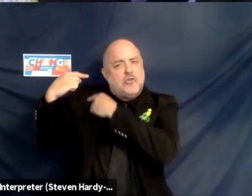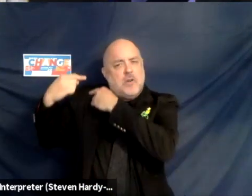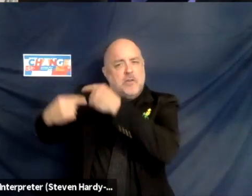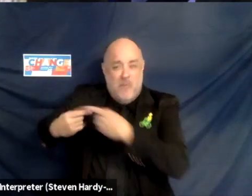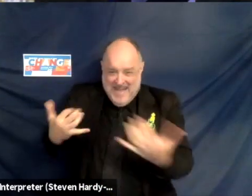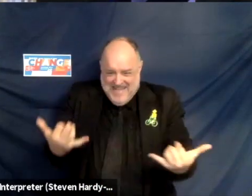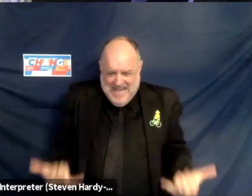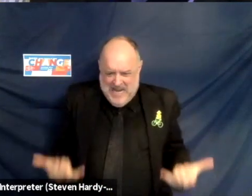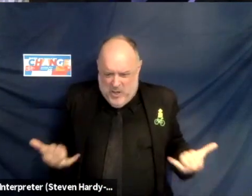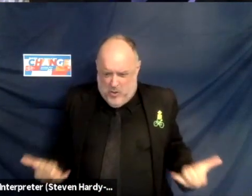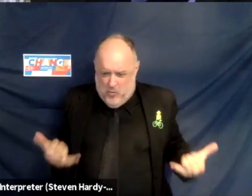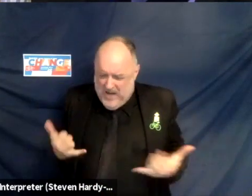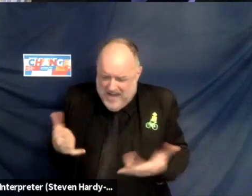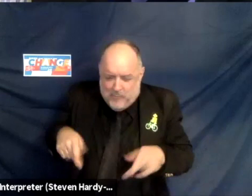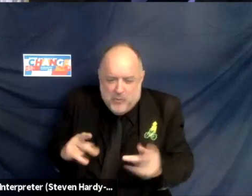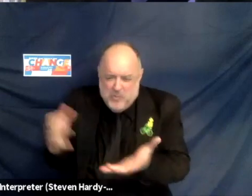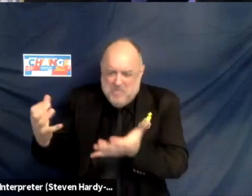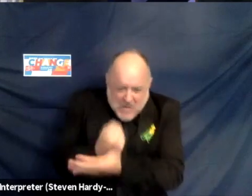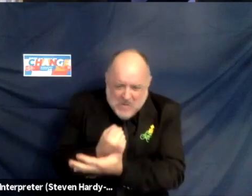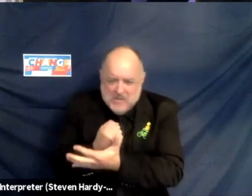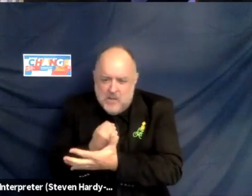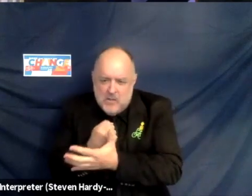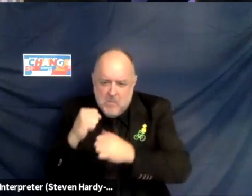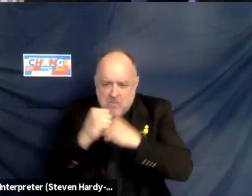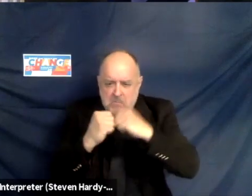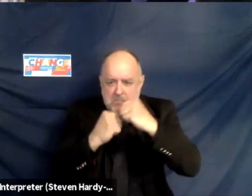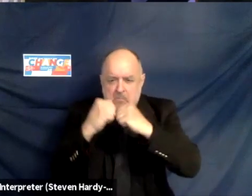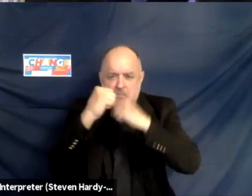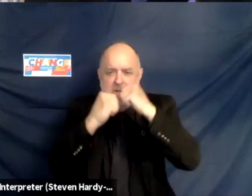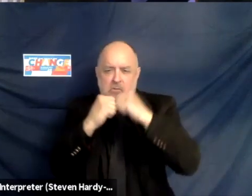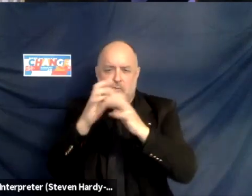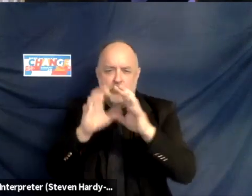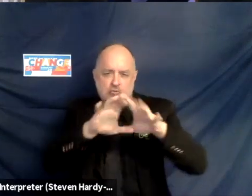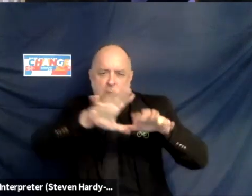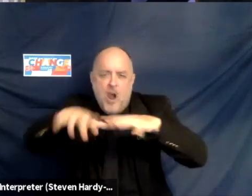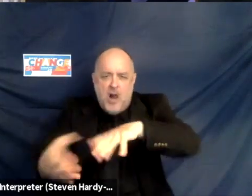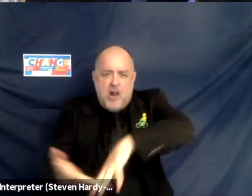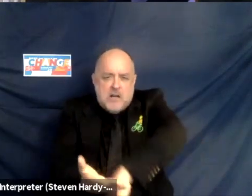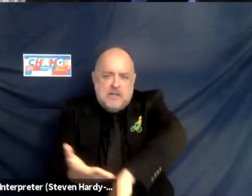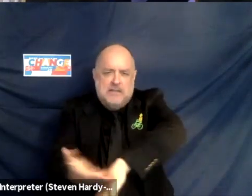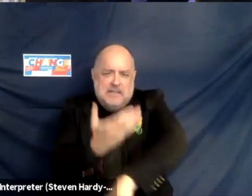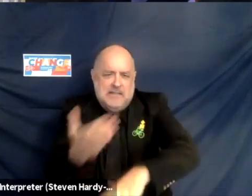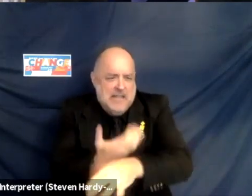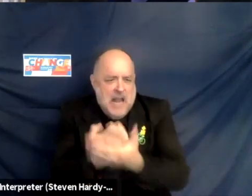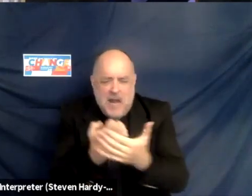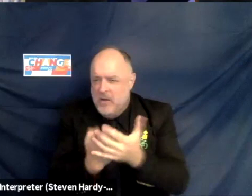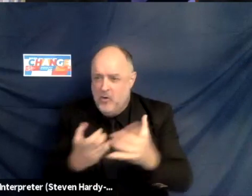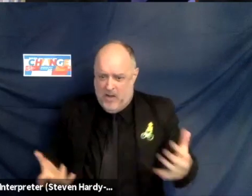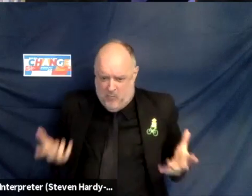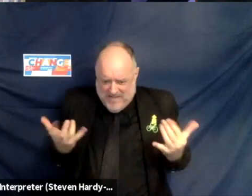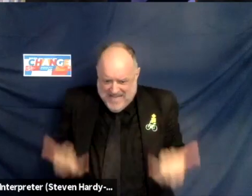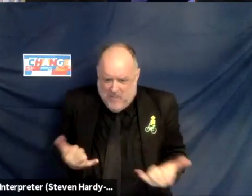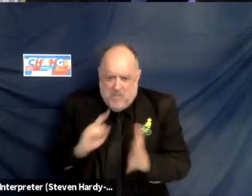now to build our entire infrastructure and economy back better than it was before. We've got this moment on our hands to modernize